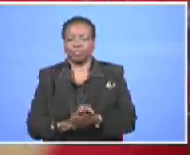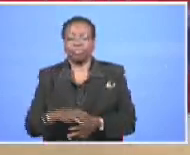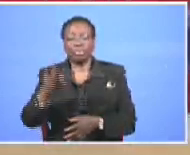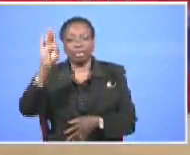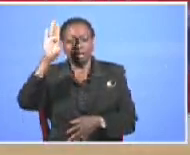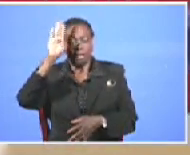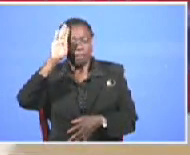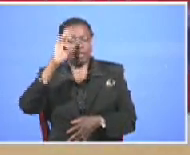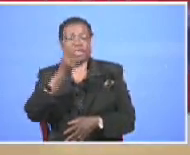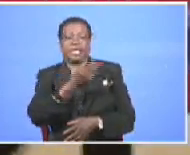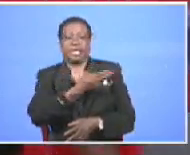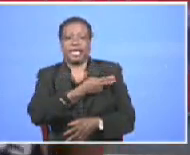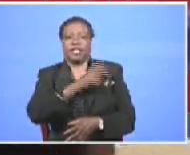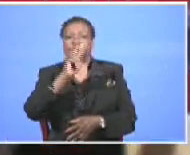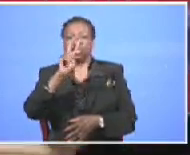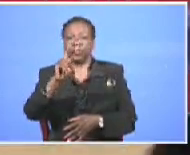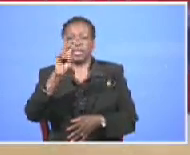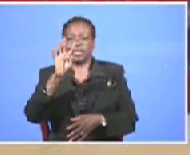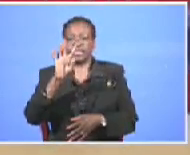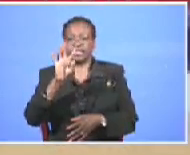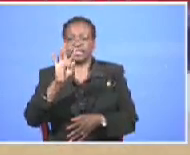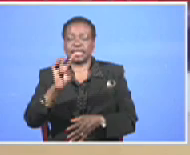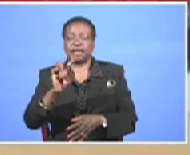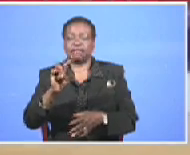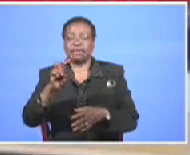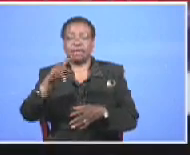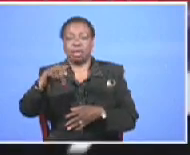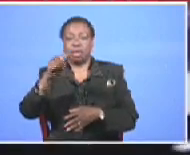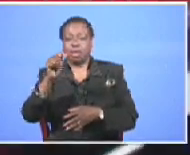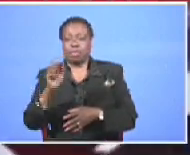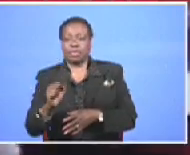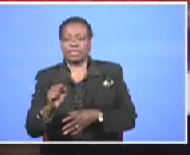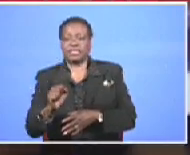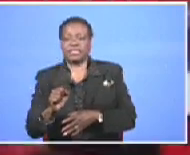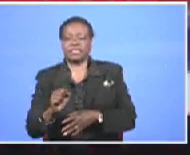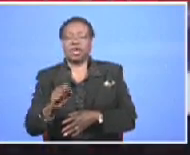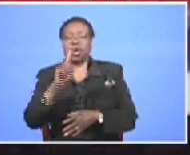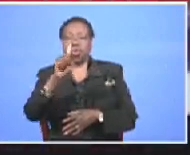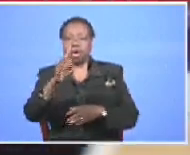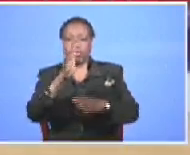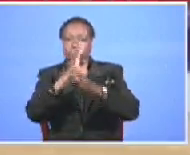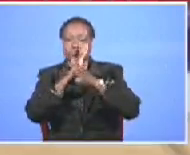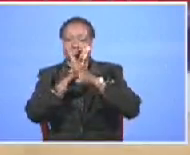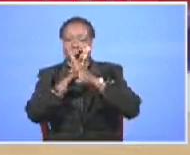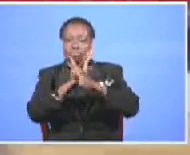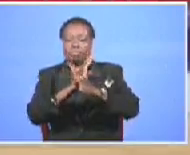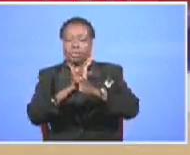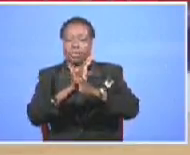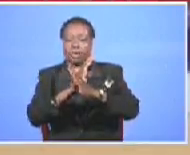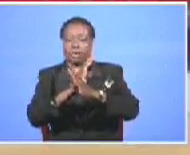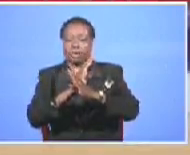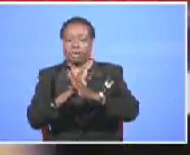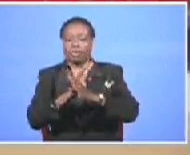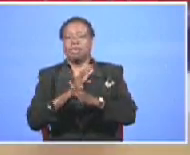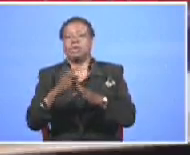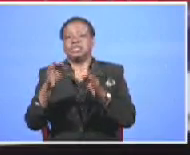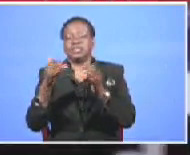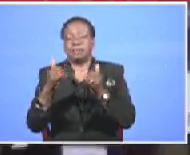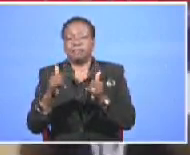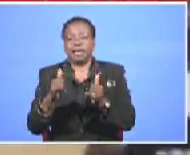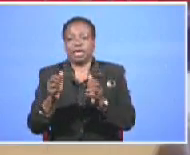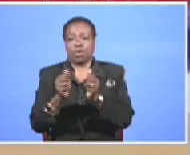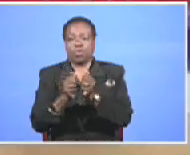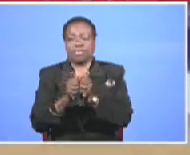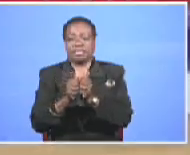in 27 points, 5 rebounds, and 4 assists, as well as 1 block in 39 minutes of play. But ultimately, his Sacramento